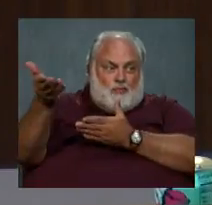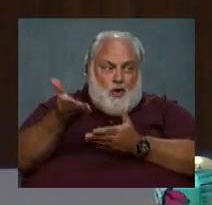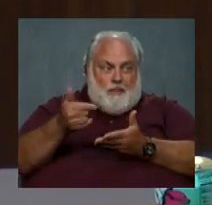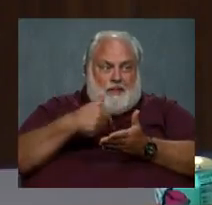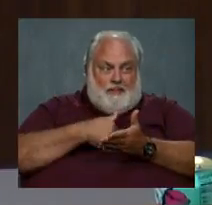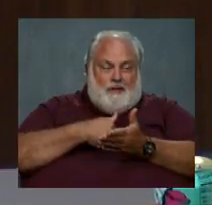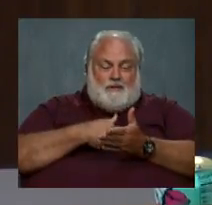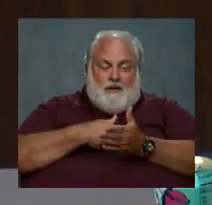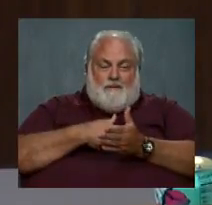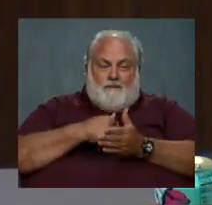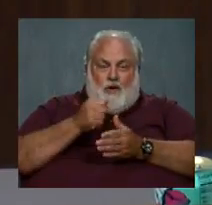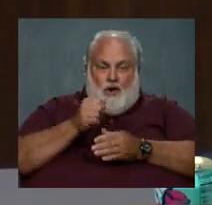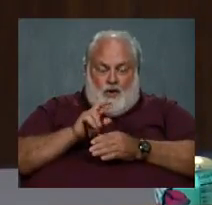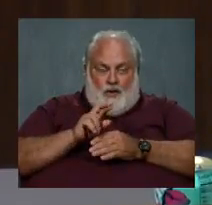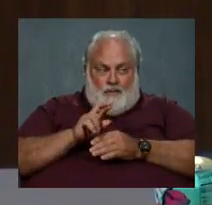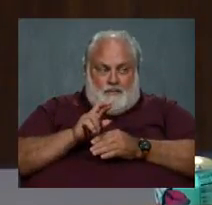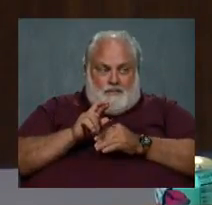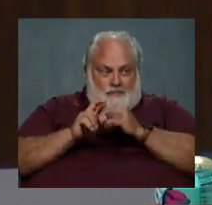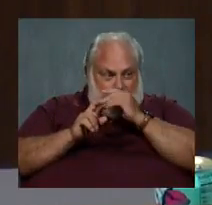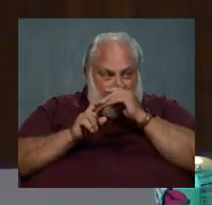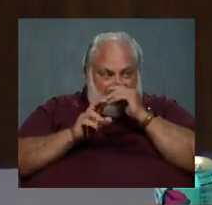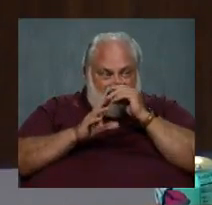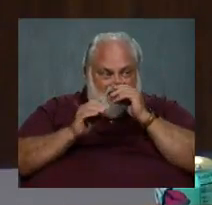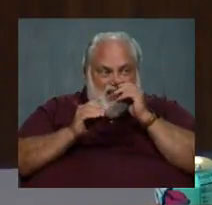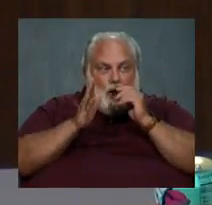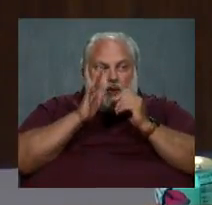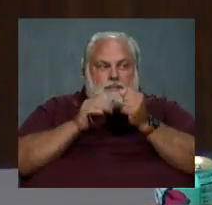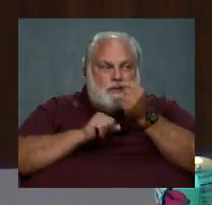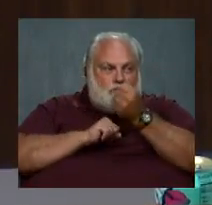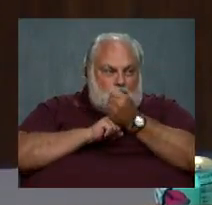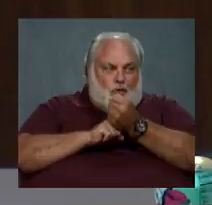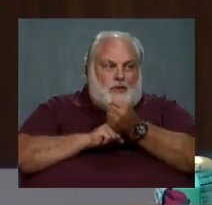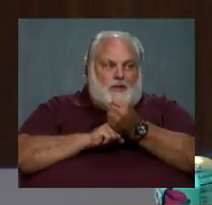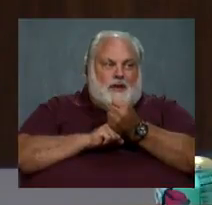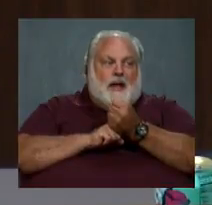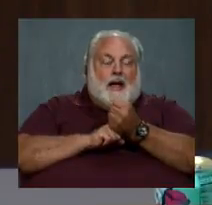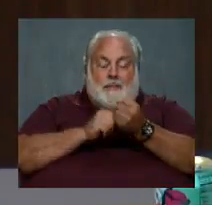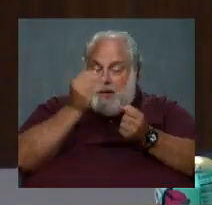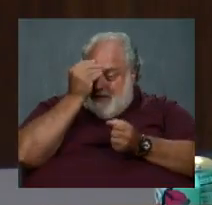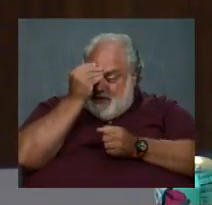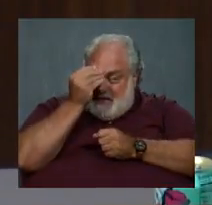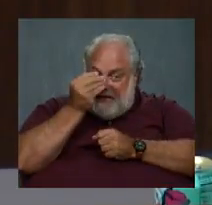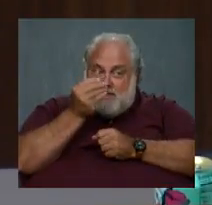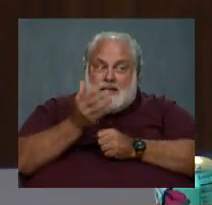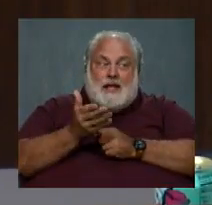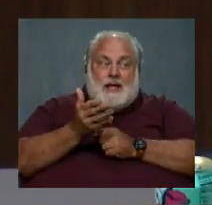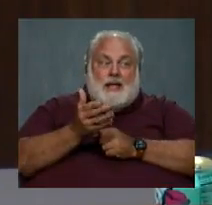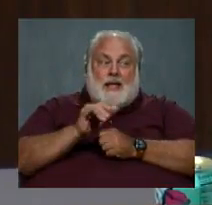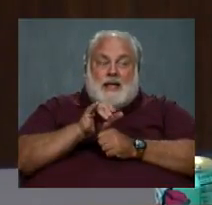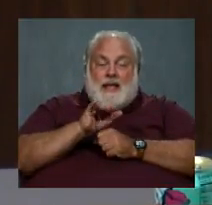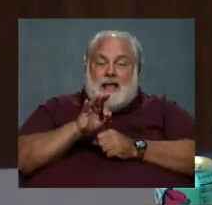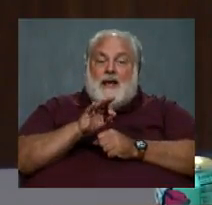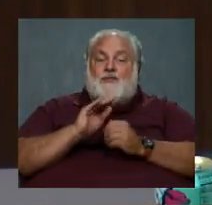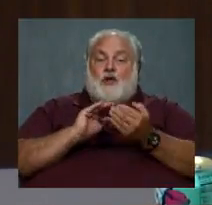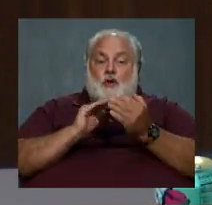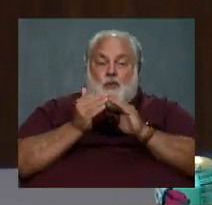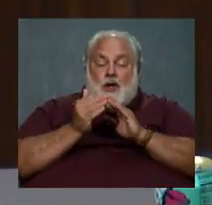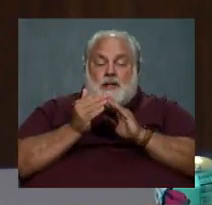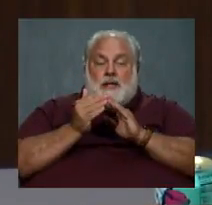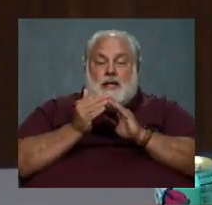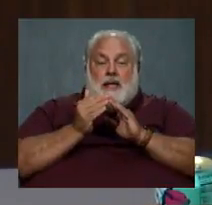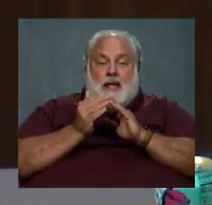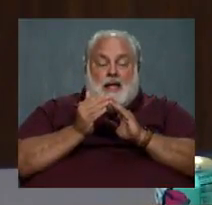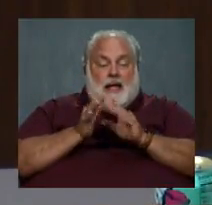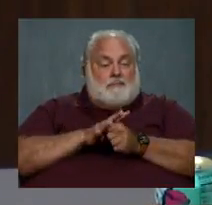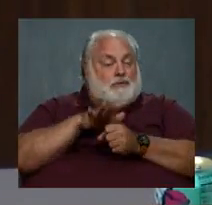this far, okay? And I will be supporting you, but I can tell you this. If the community ran up,